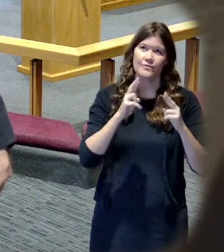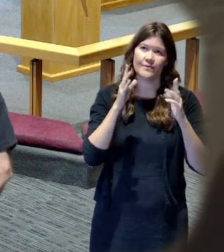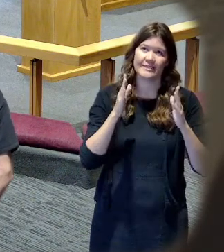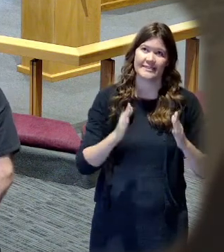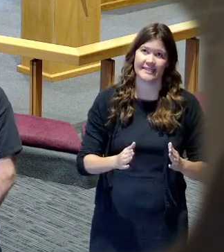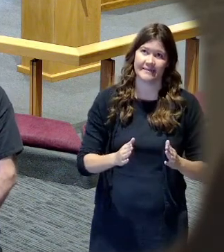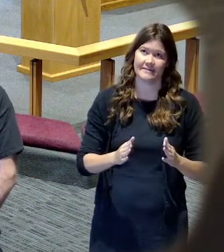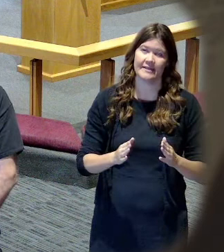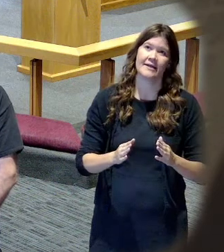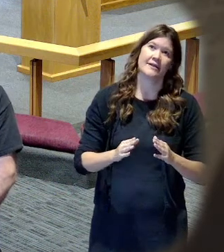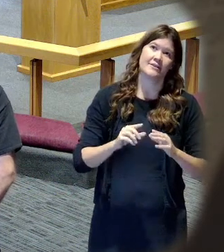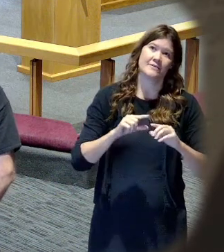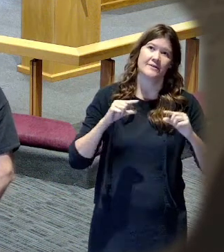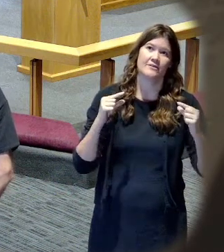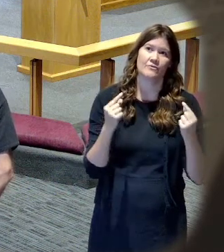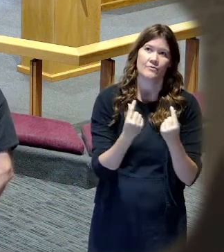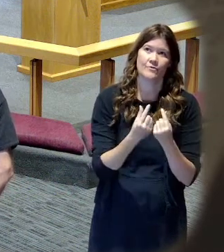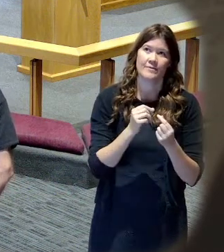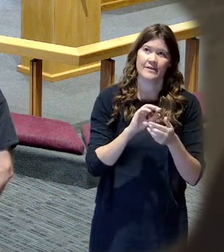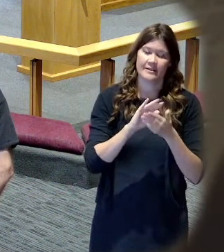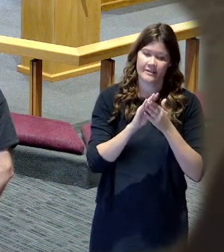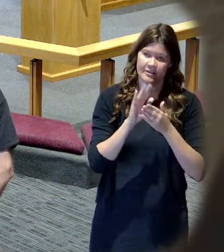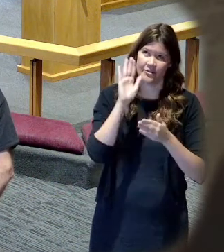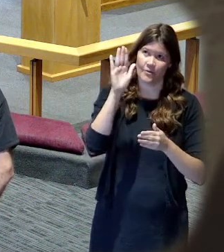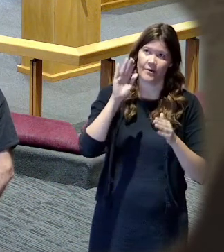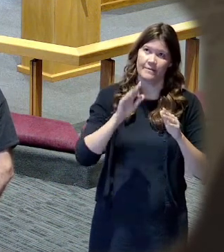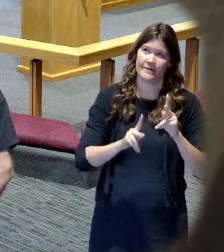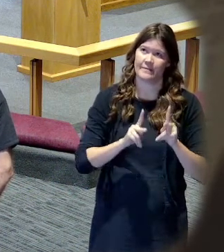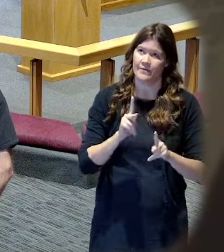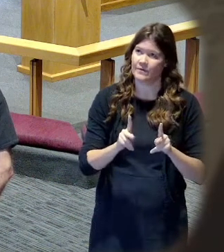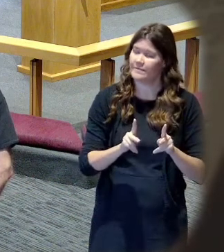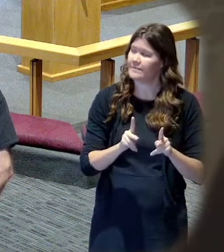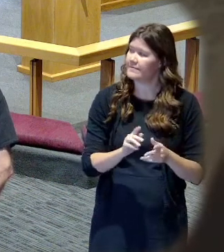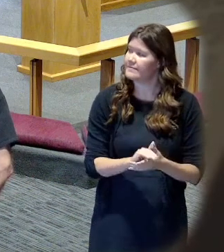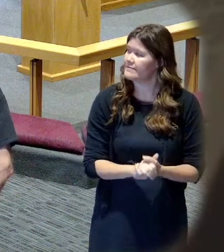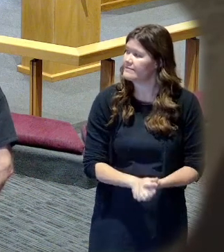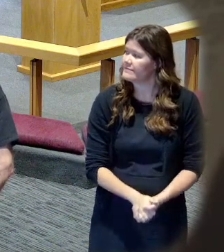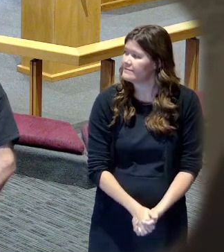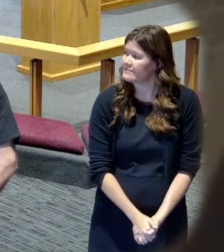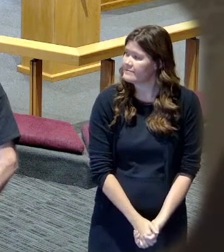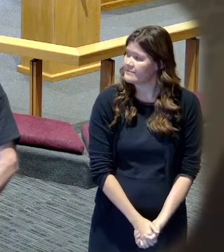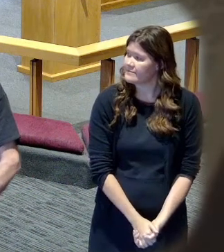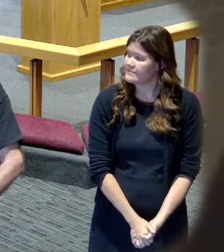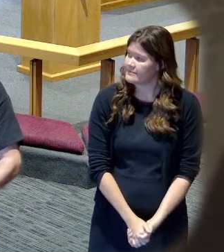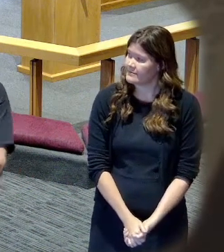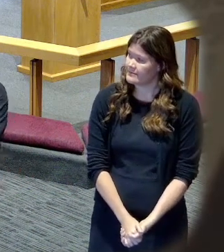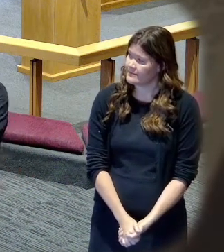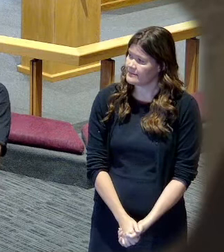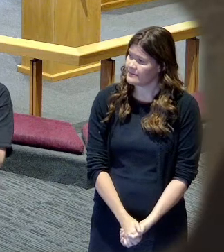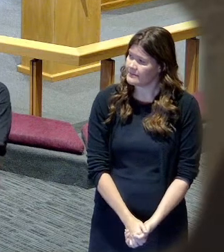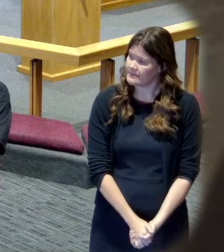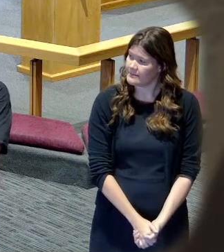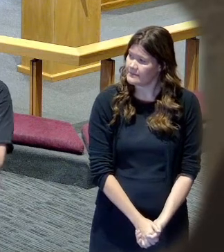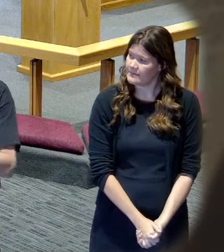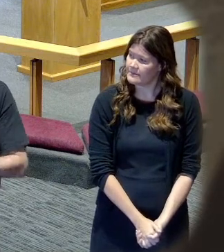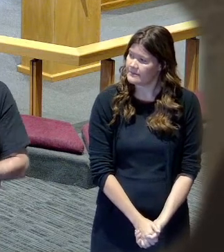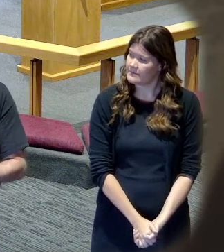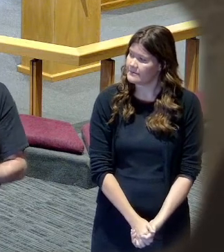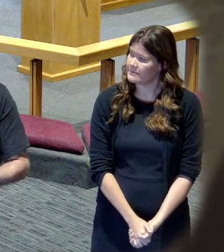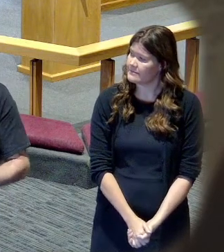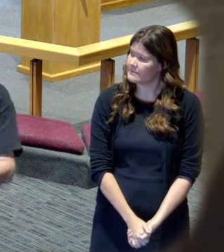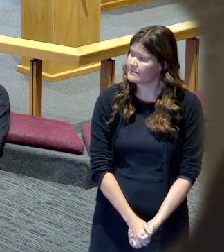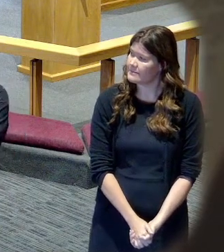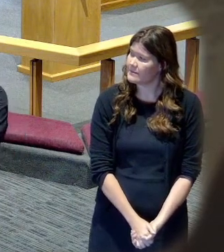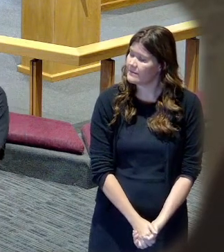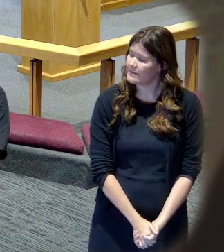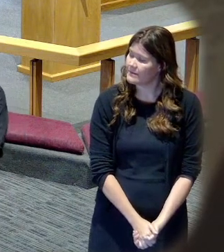the tribe of your heritage. Lord, have mercy upon us. Christ, have mercy upon us.